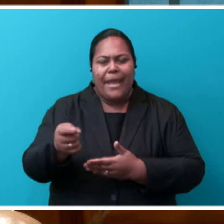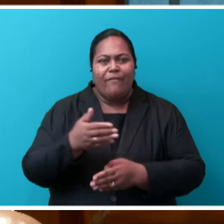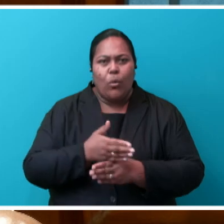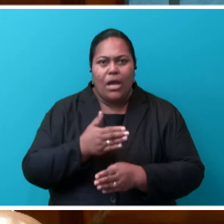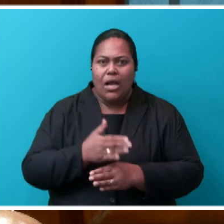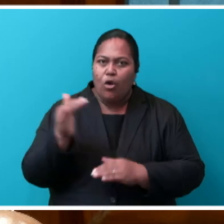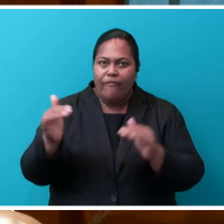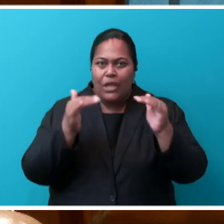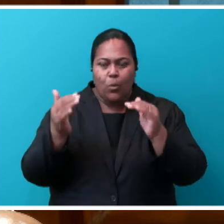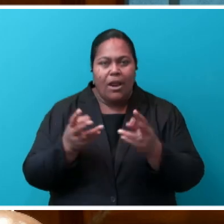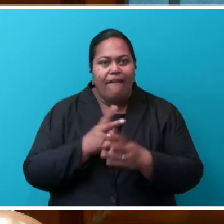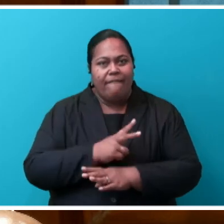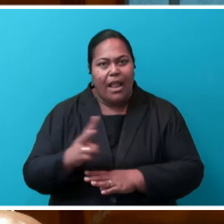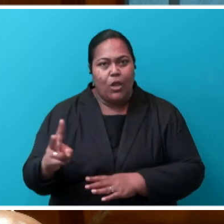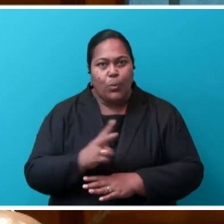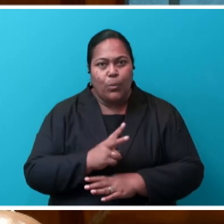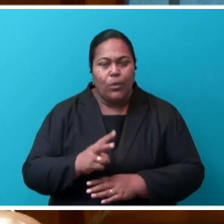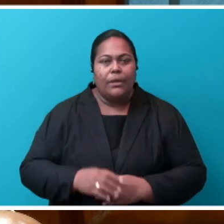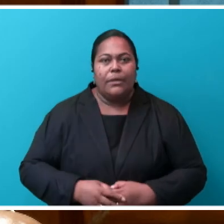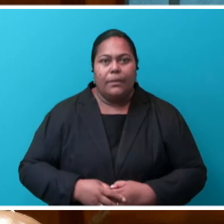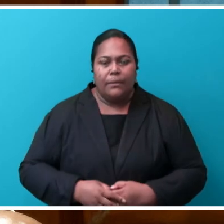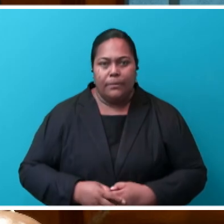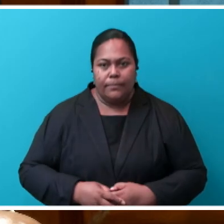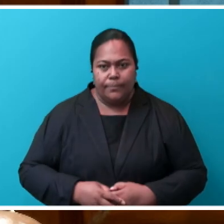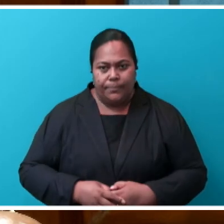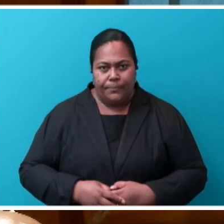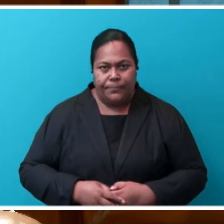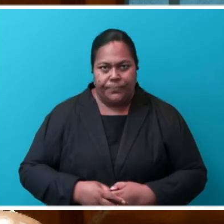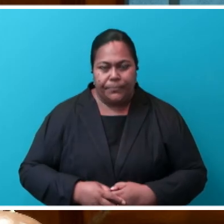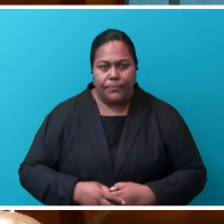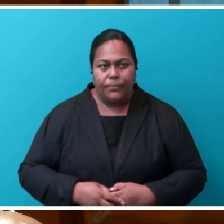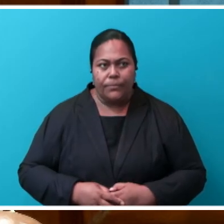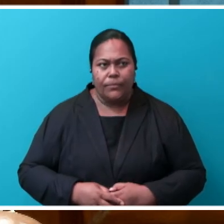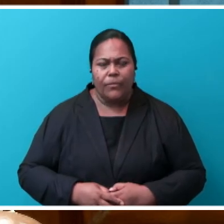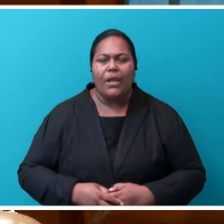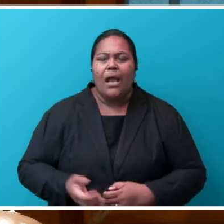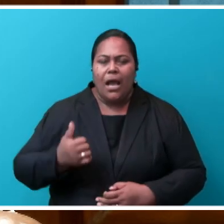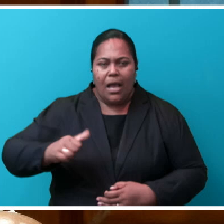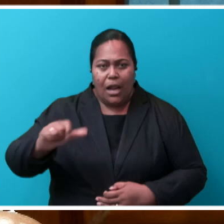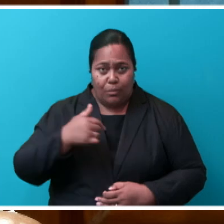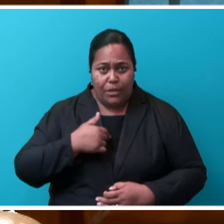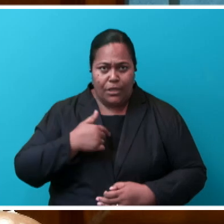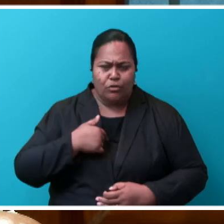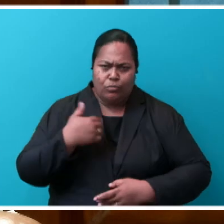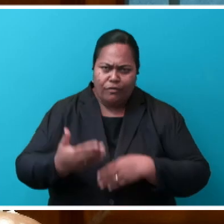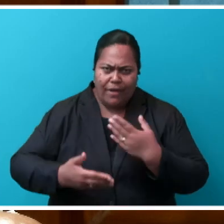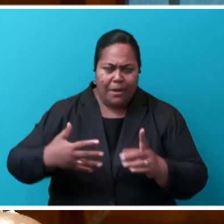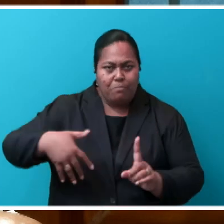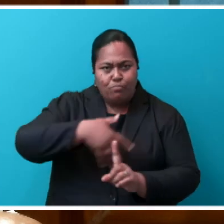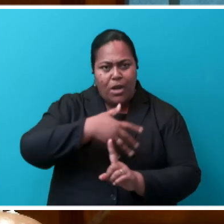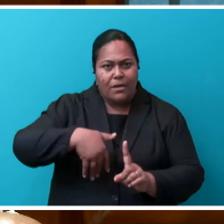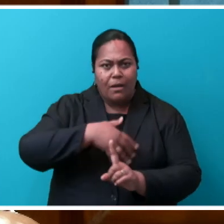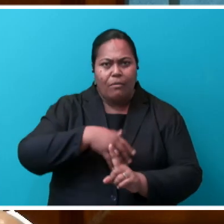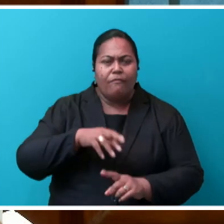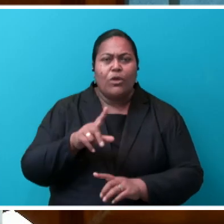value. Mr. Speaker, sir, and honourable members, please allow me to provide a brief background on the